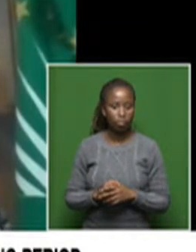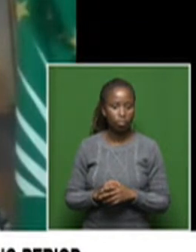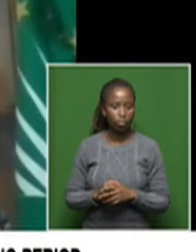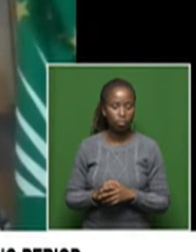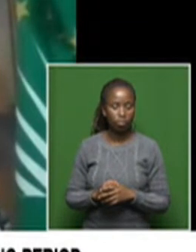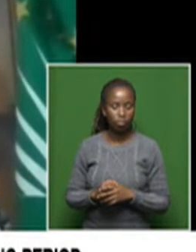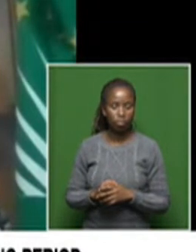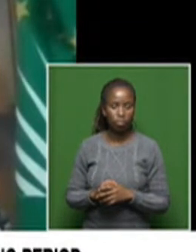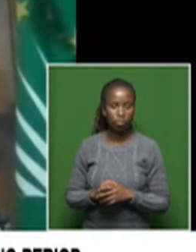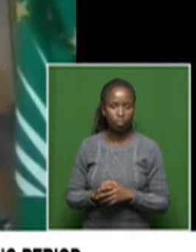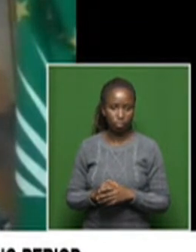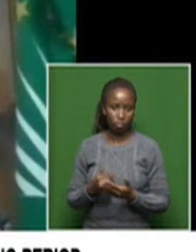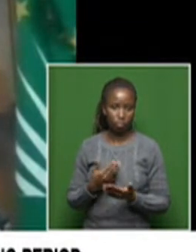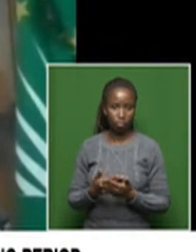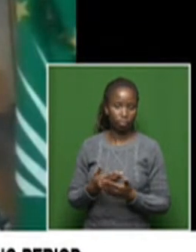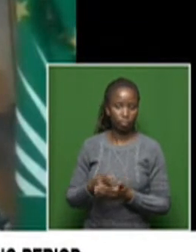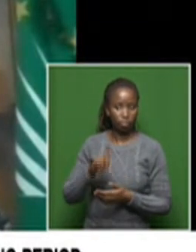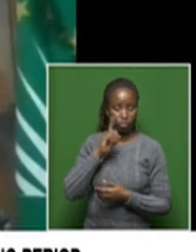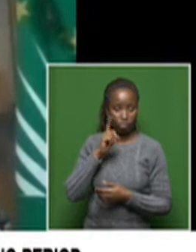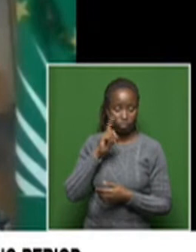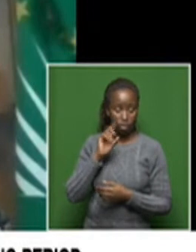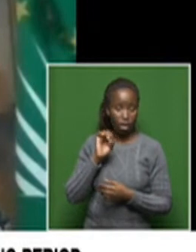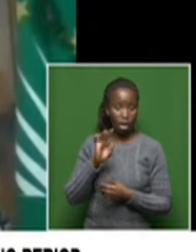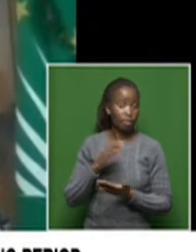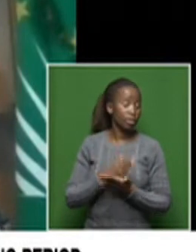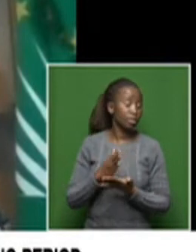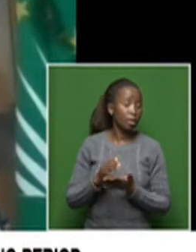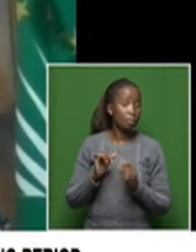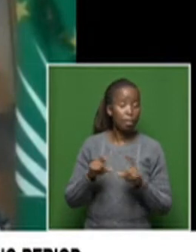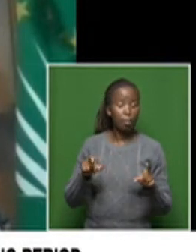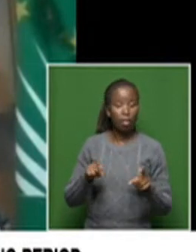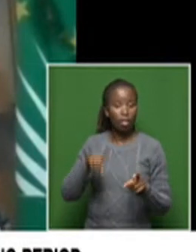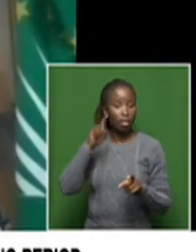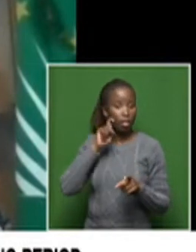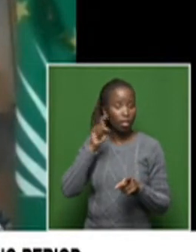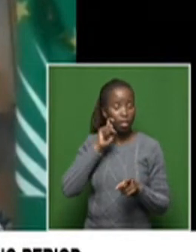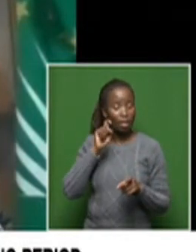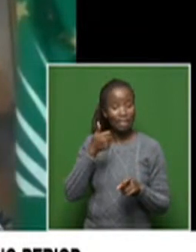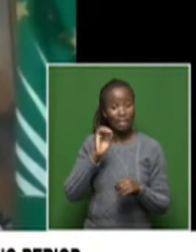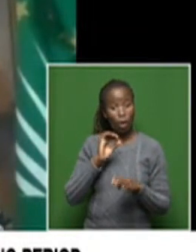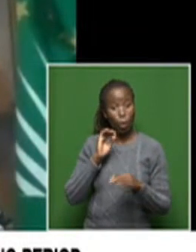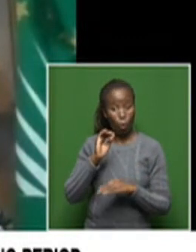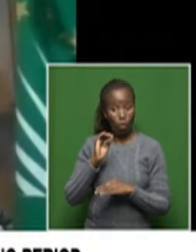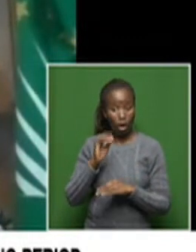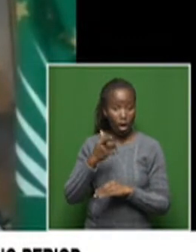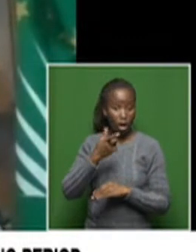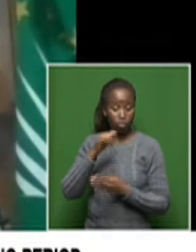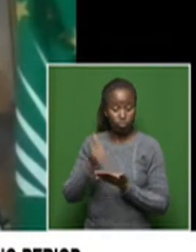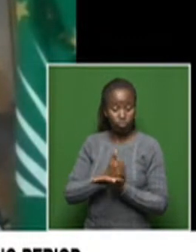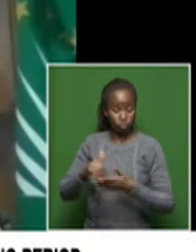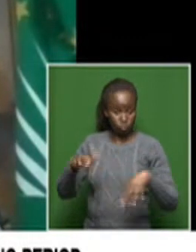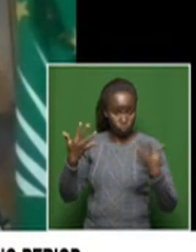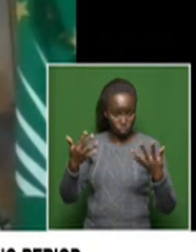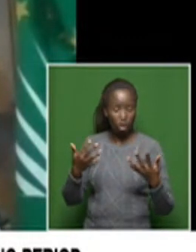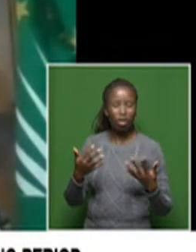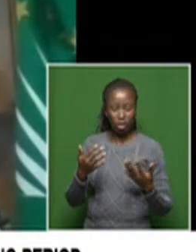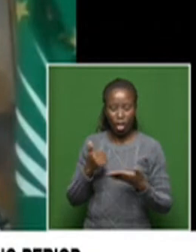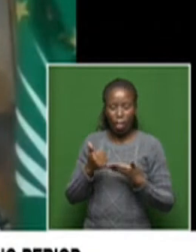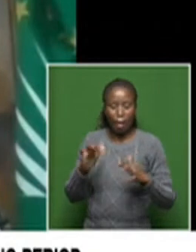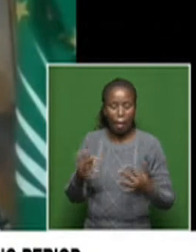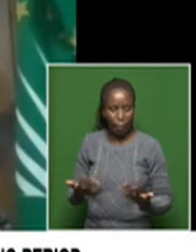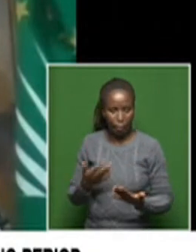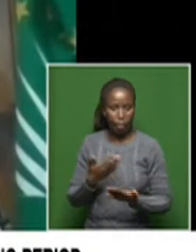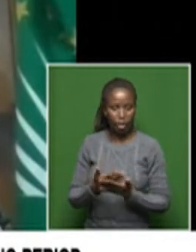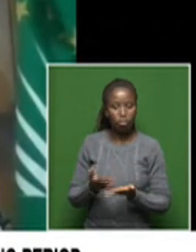whether they've been able to register those who are 60 plus, what are their issues, and how do they recommend for us to be able